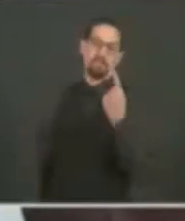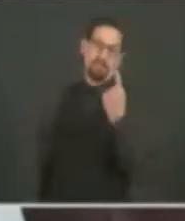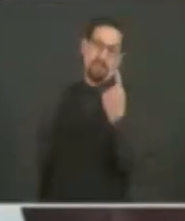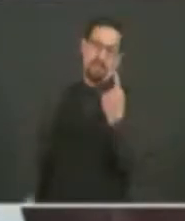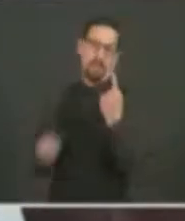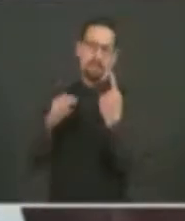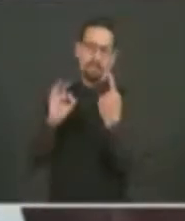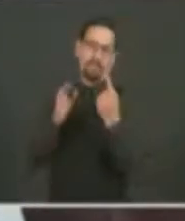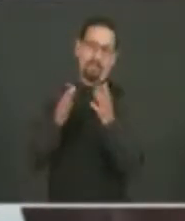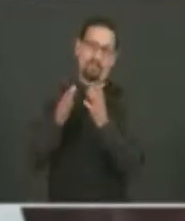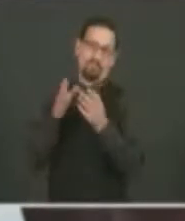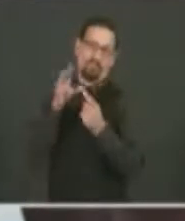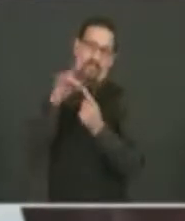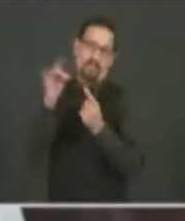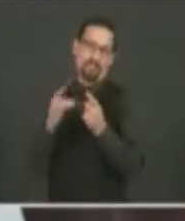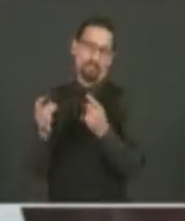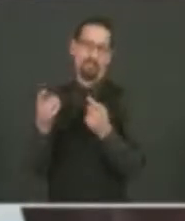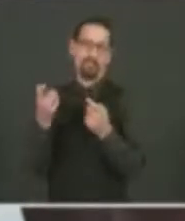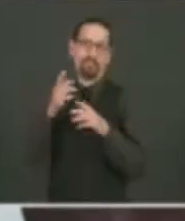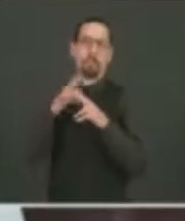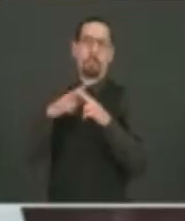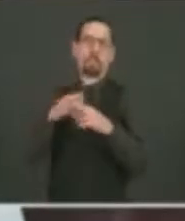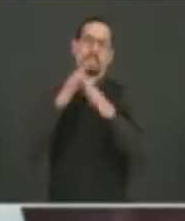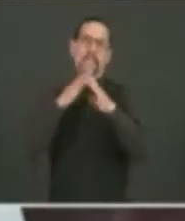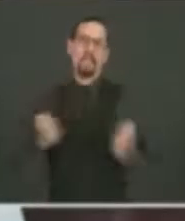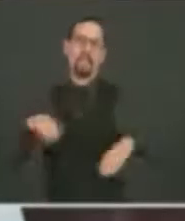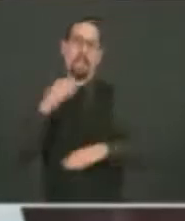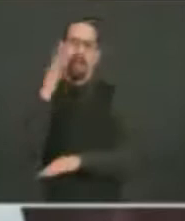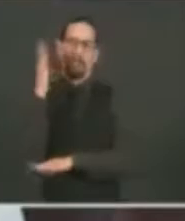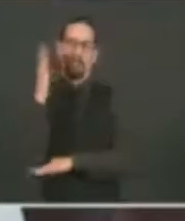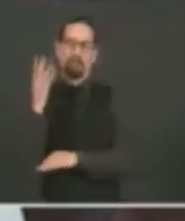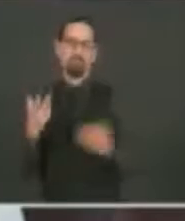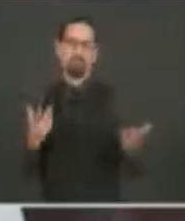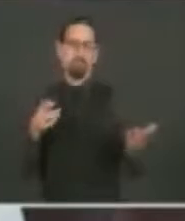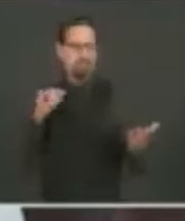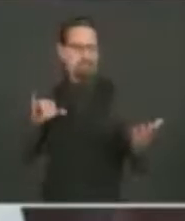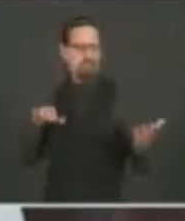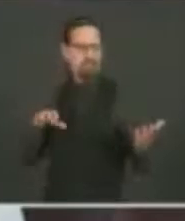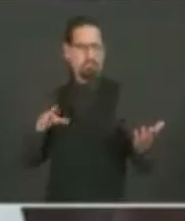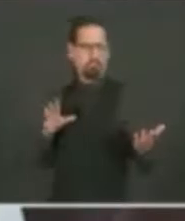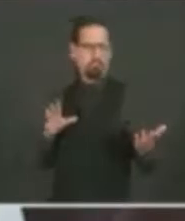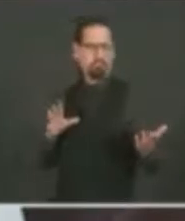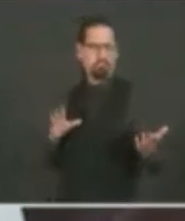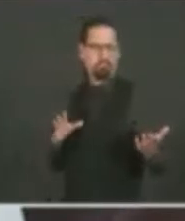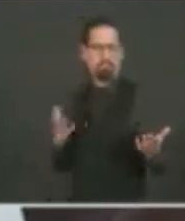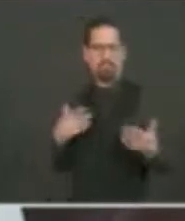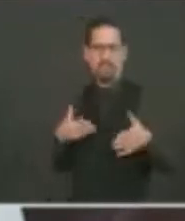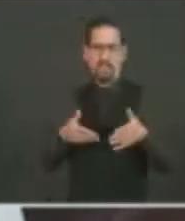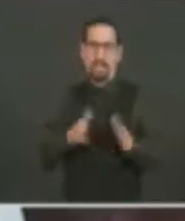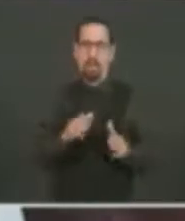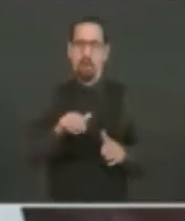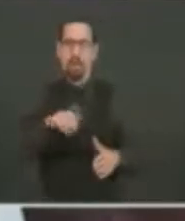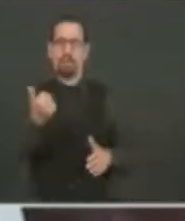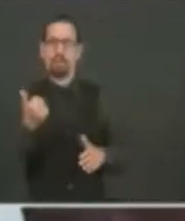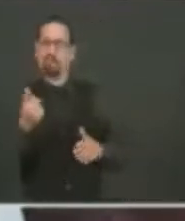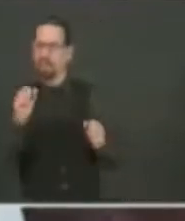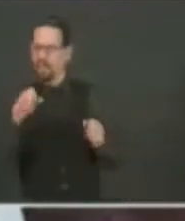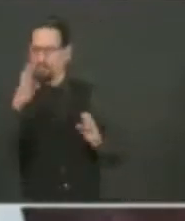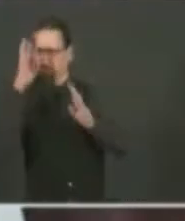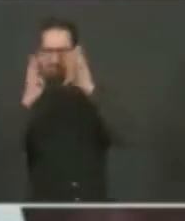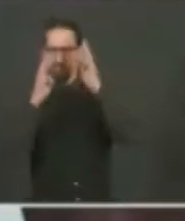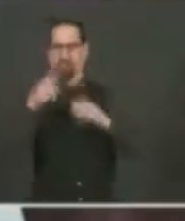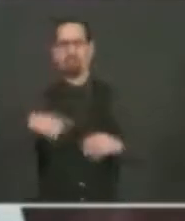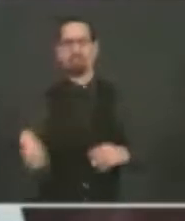increase compliance, that's something we have considered acceptable, as long as they are allowing for other ways for the students to be able